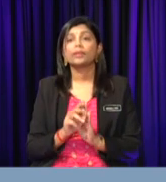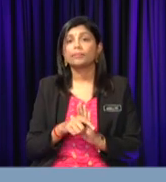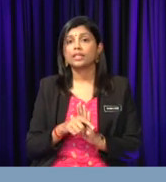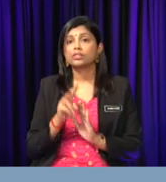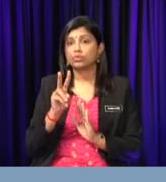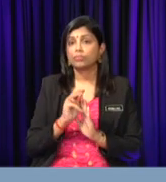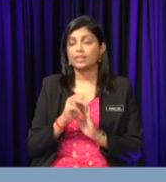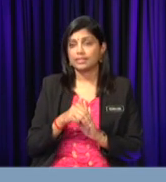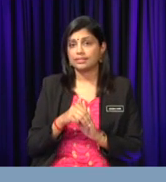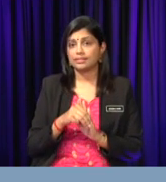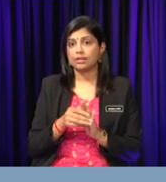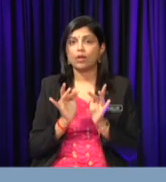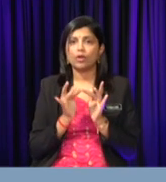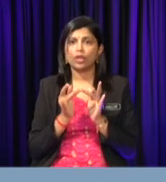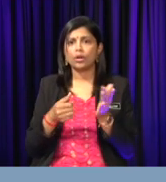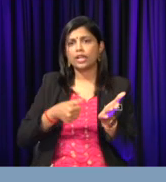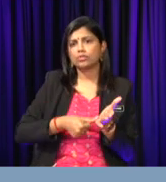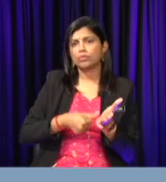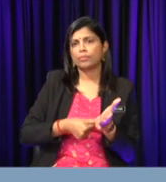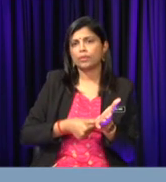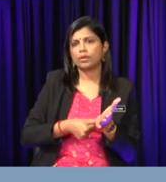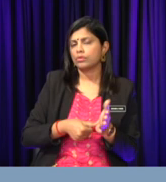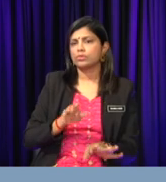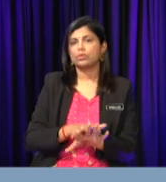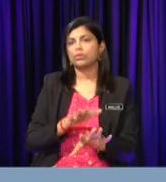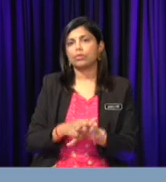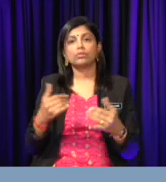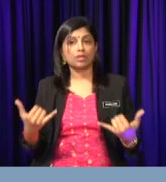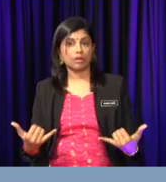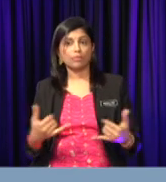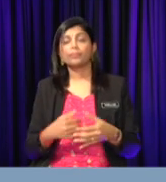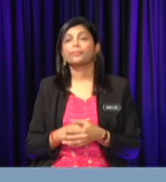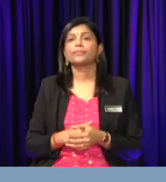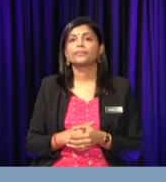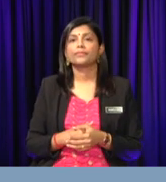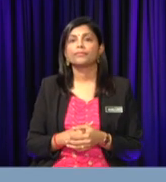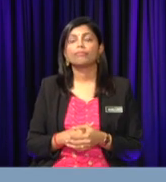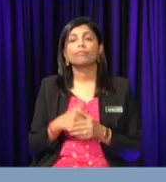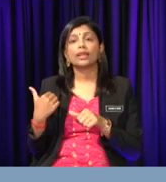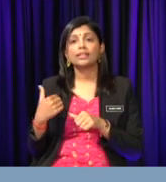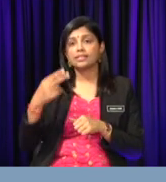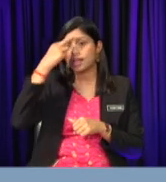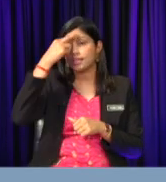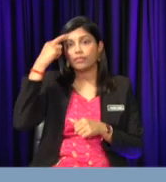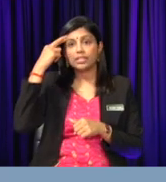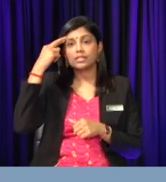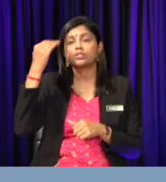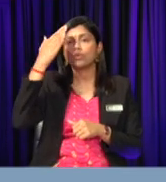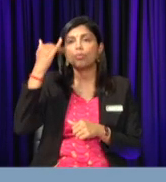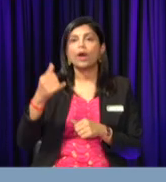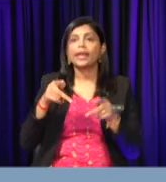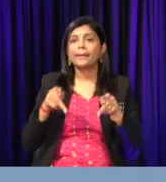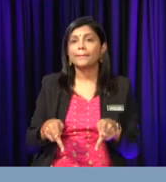Online shopping is gaining popularity in our country. Here are some reasons why people shop